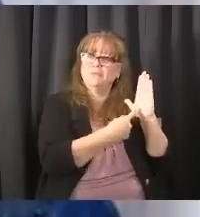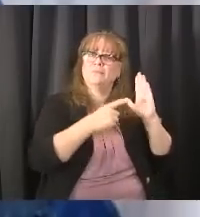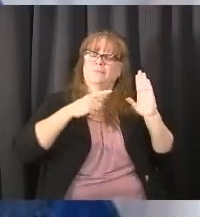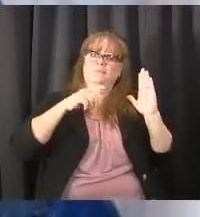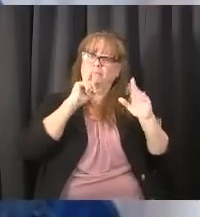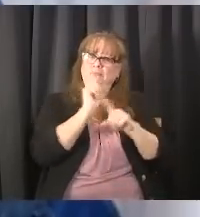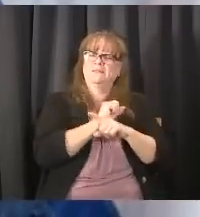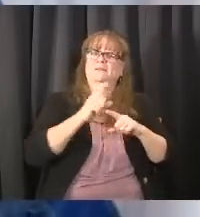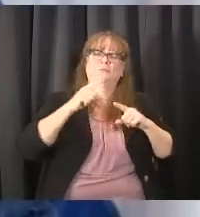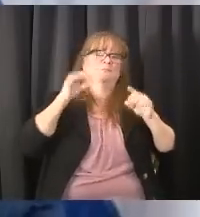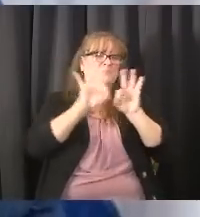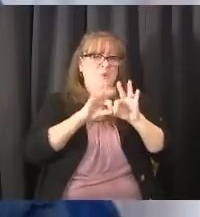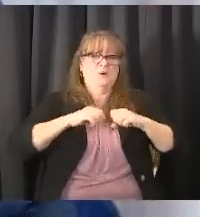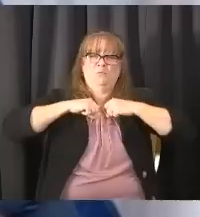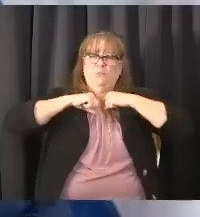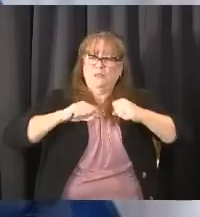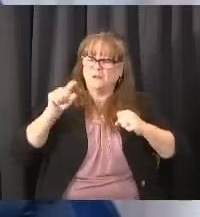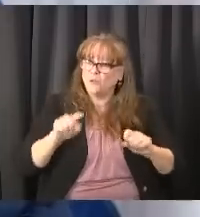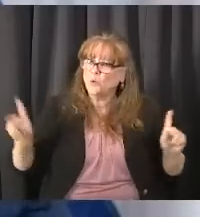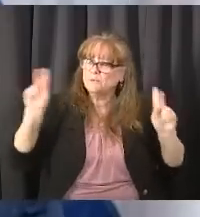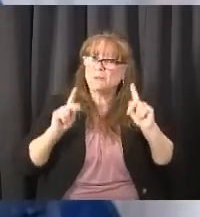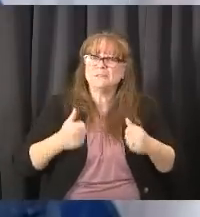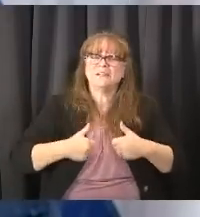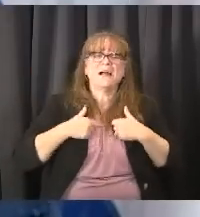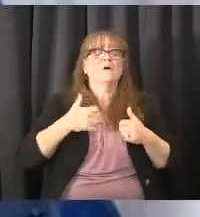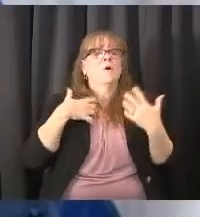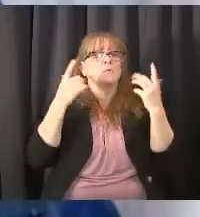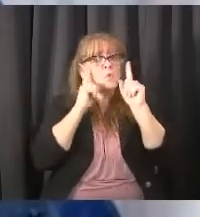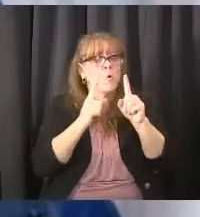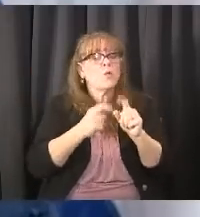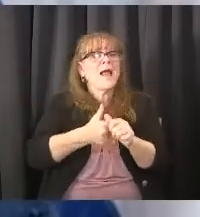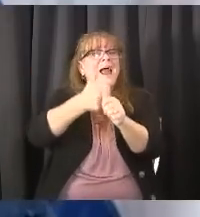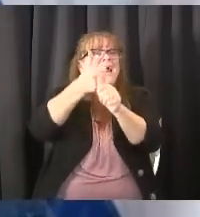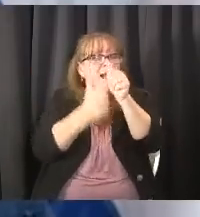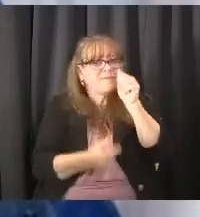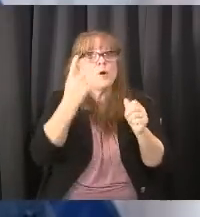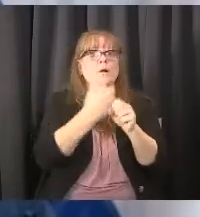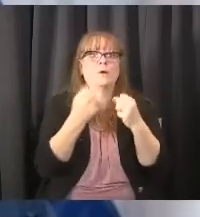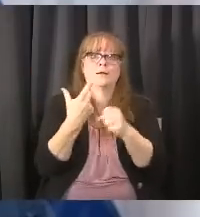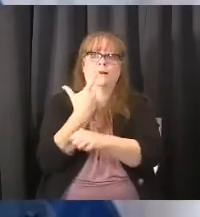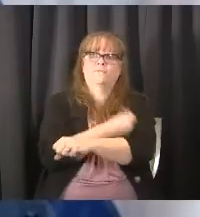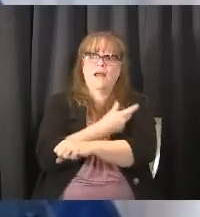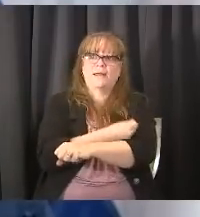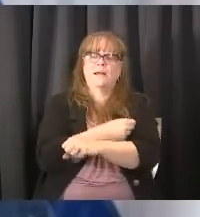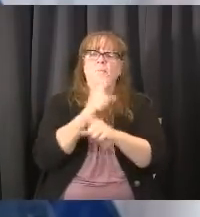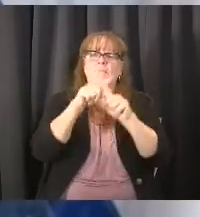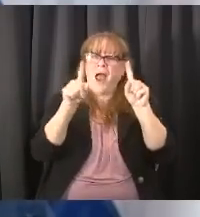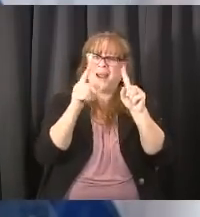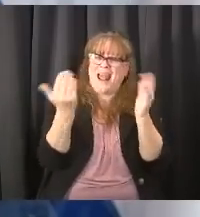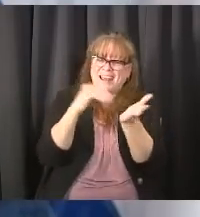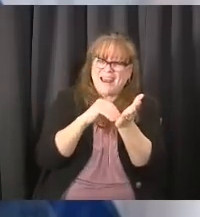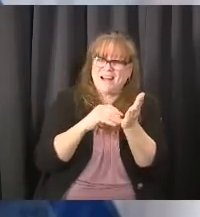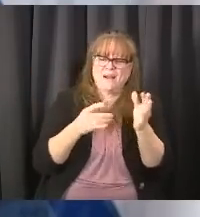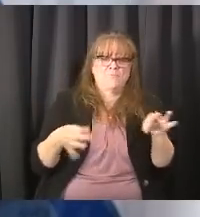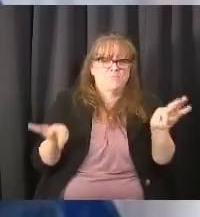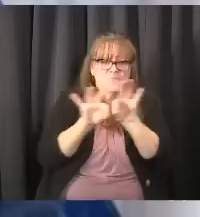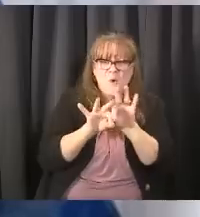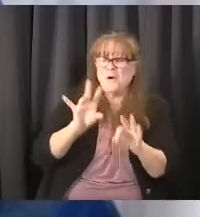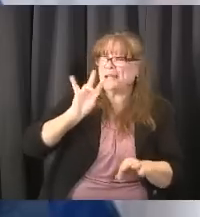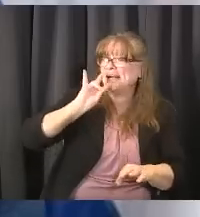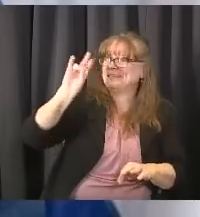very important that those who receive it first and earliest can reduce the number of deaths and hospitalizations